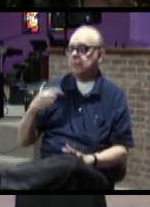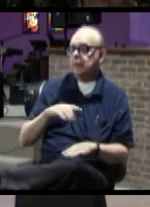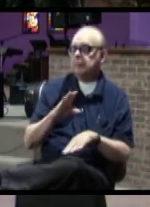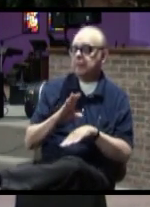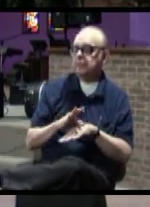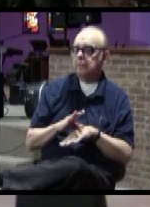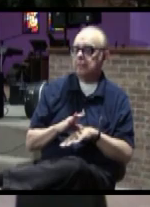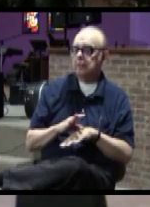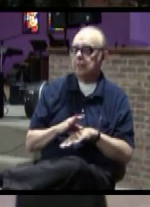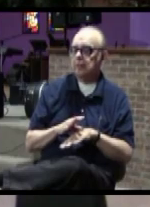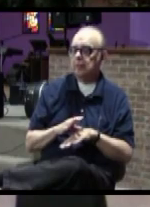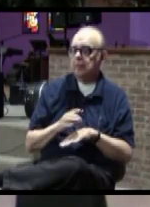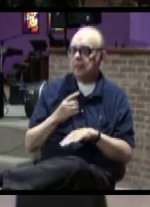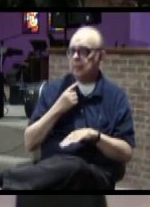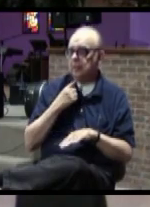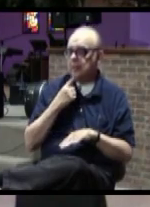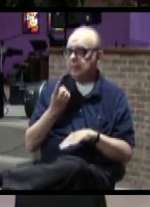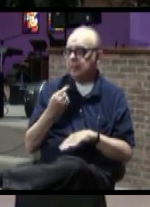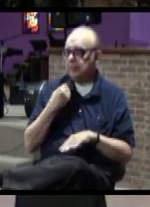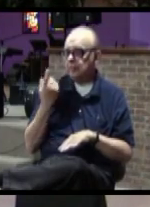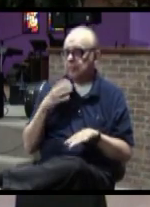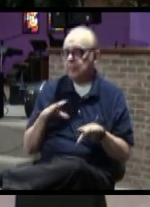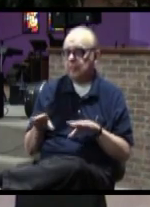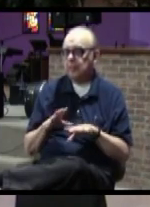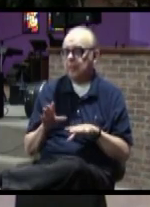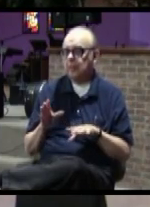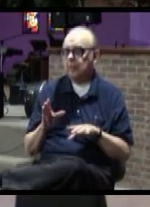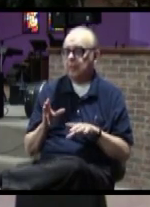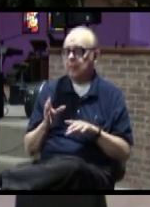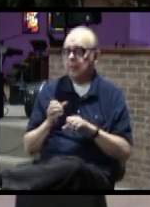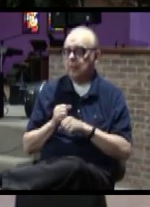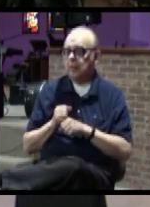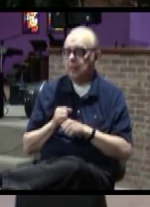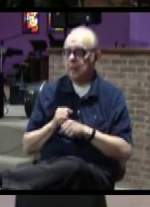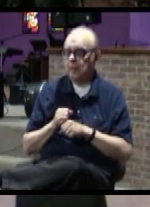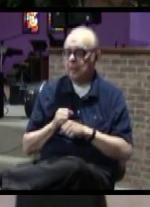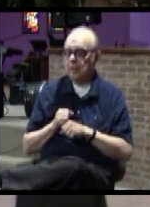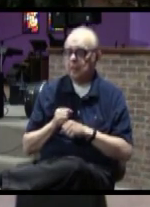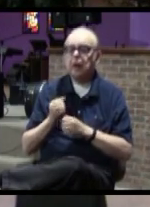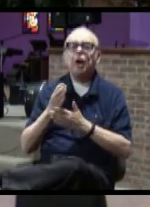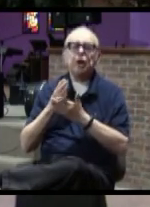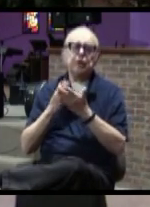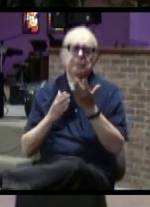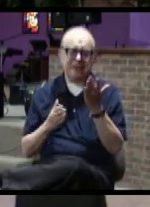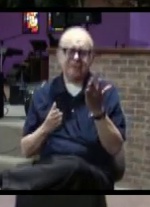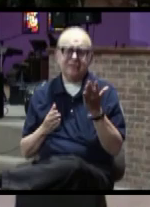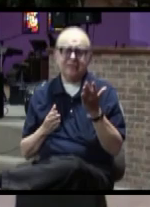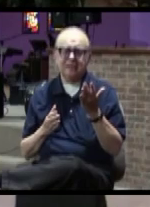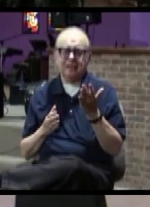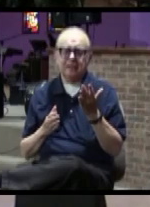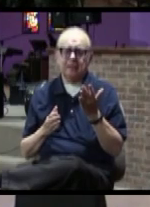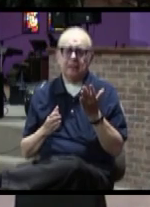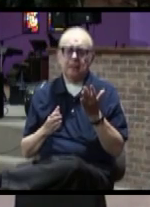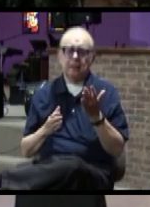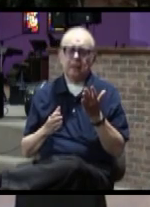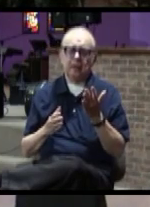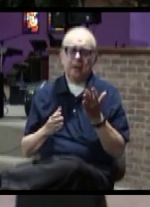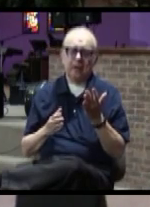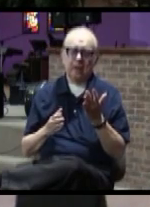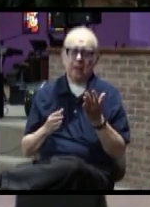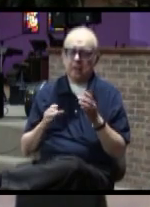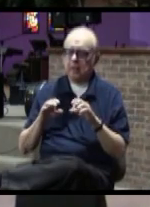Sunday, when you came back, I would say, okay, here's what we're going to do. We're going to take your piece of the